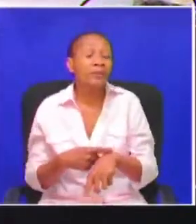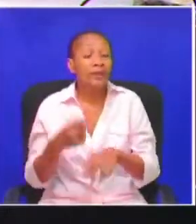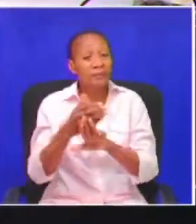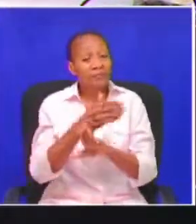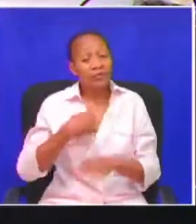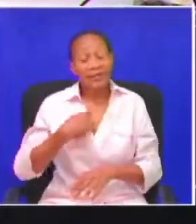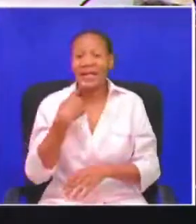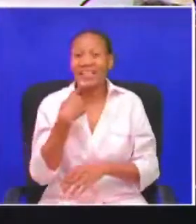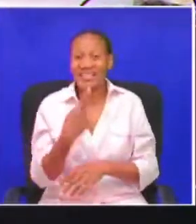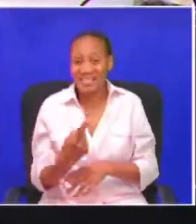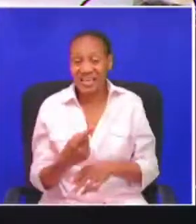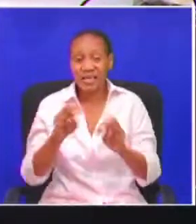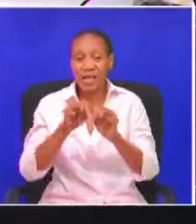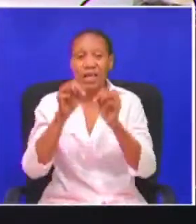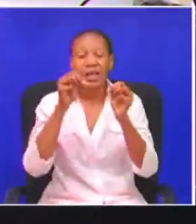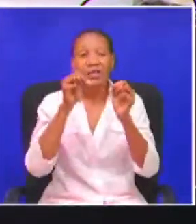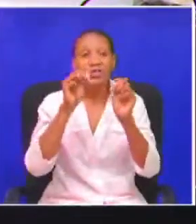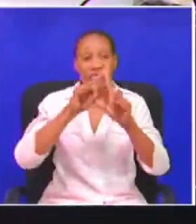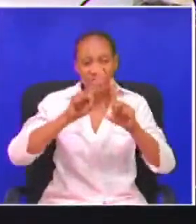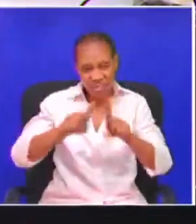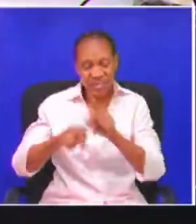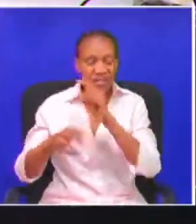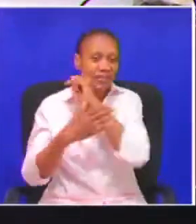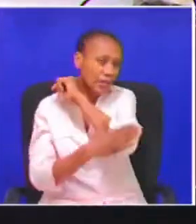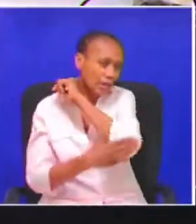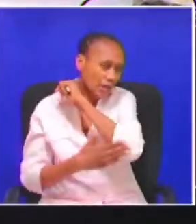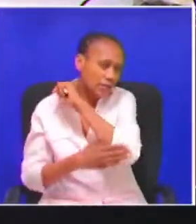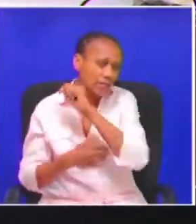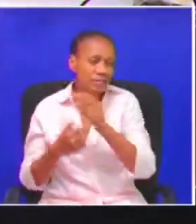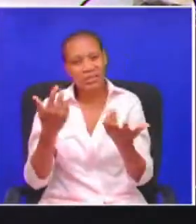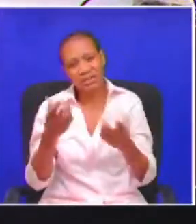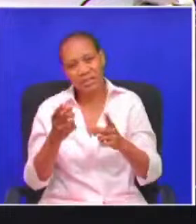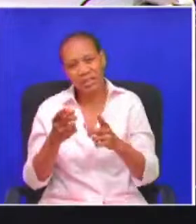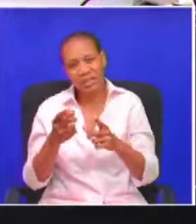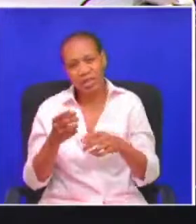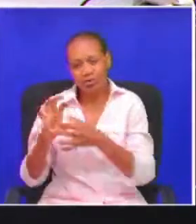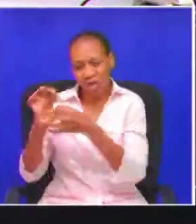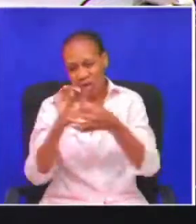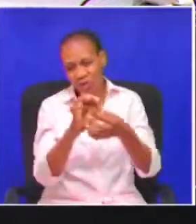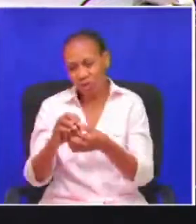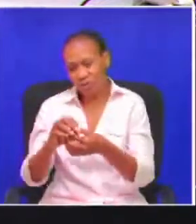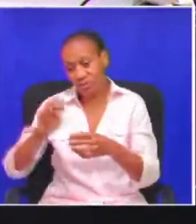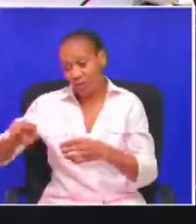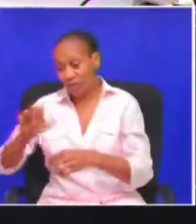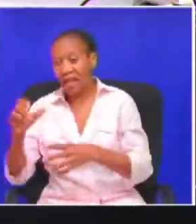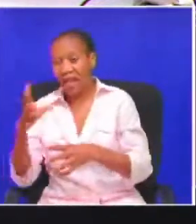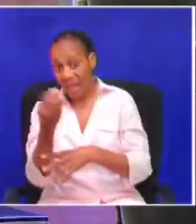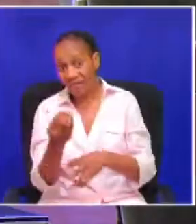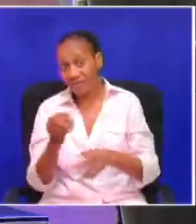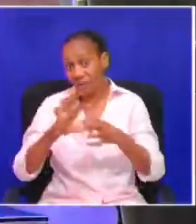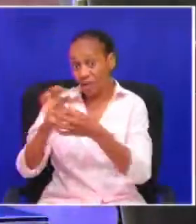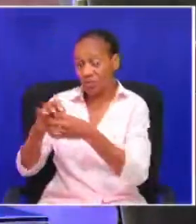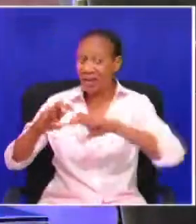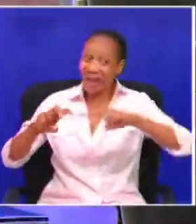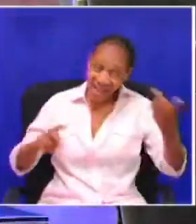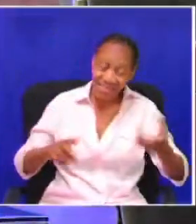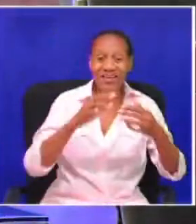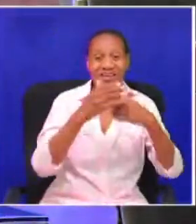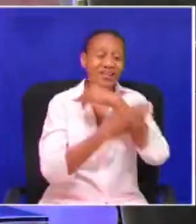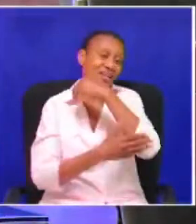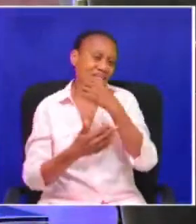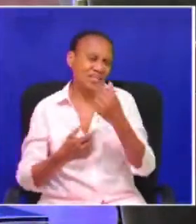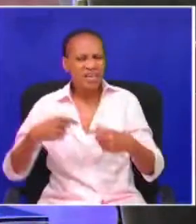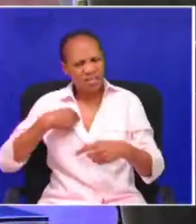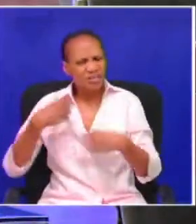through binational commissions that we have with various countries, we discuss these matters. And we